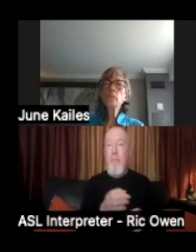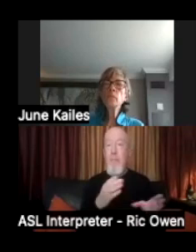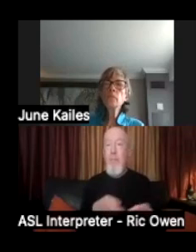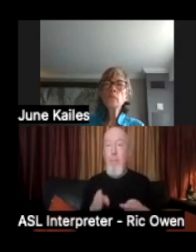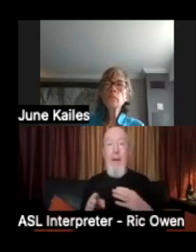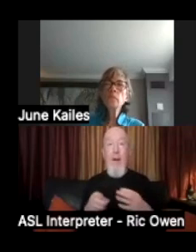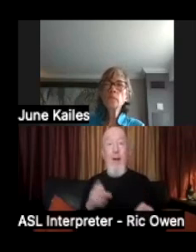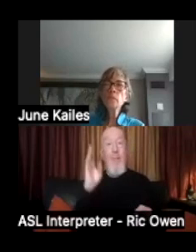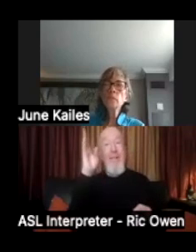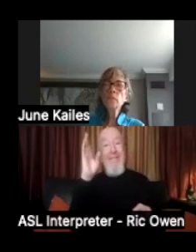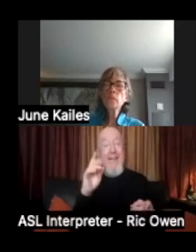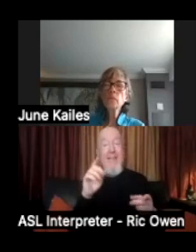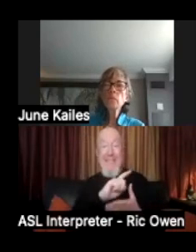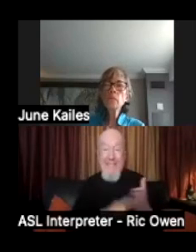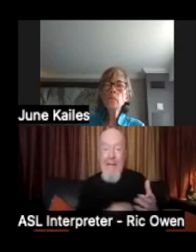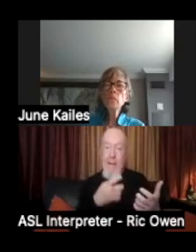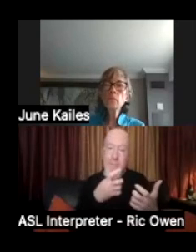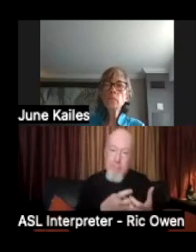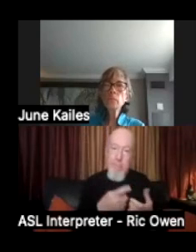presentations for seniors?